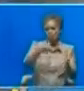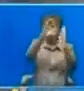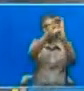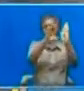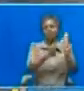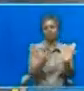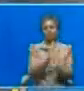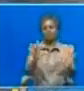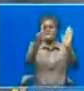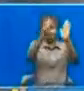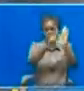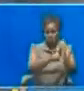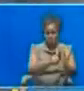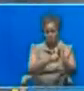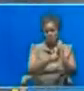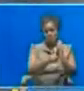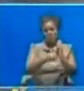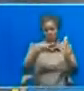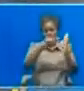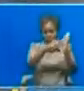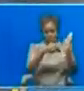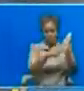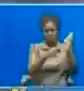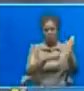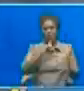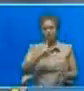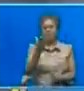constitution, the law, and the standing orders, which are like,